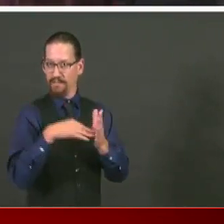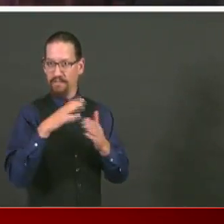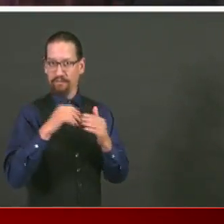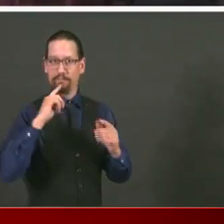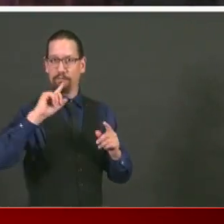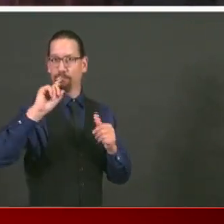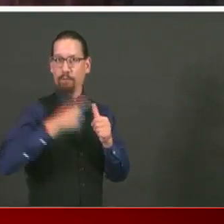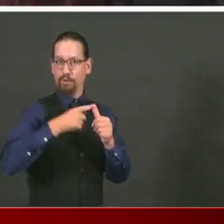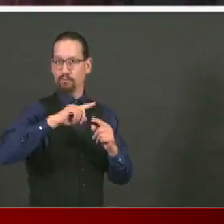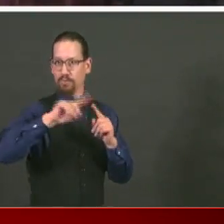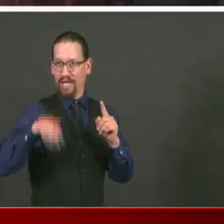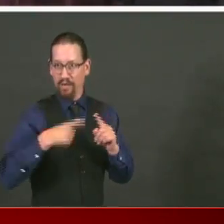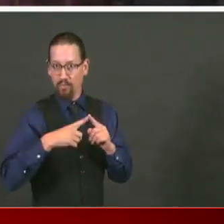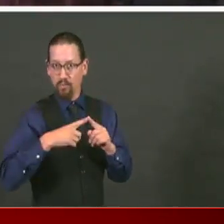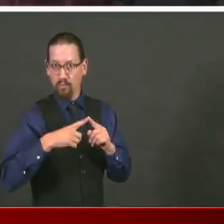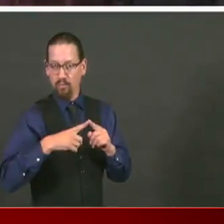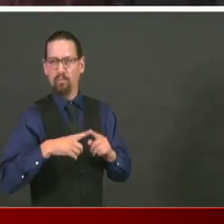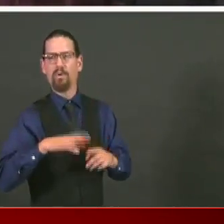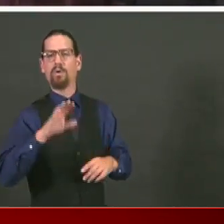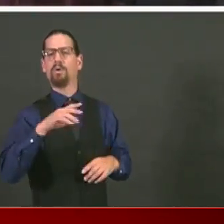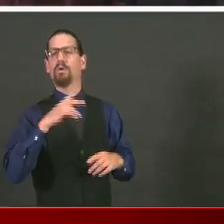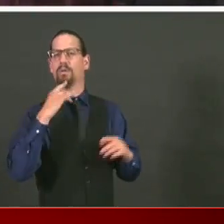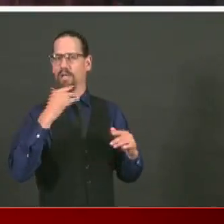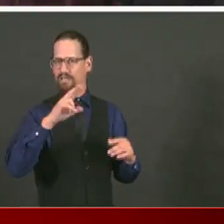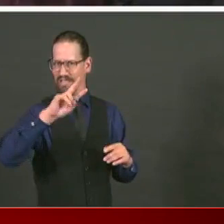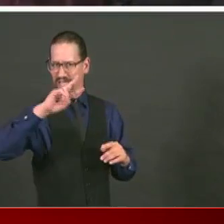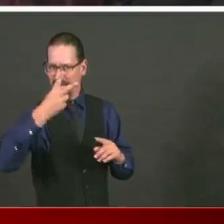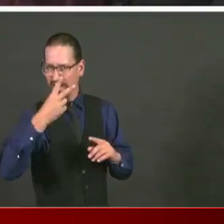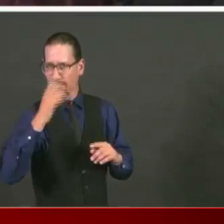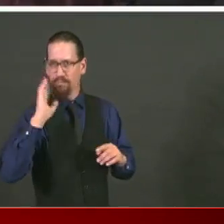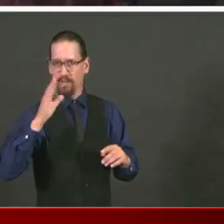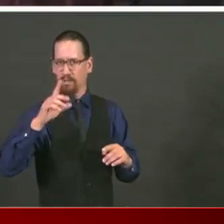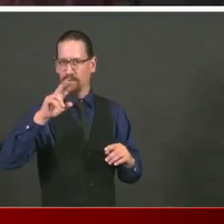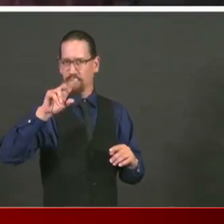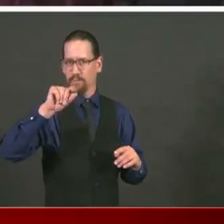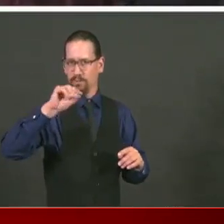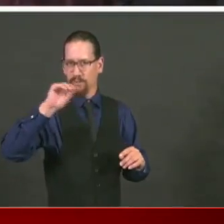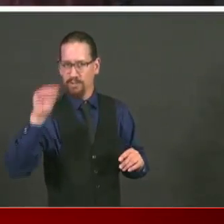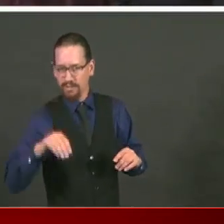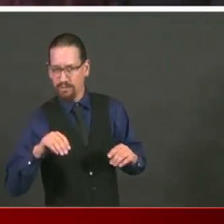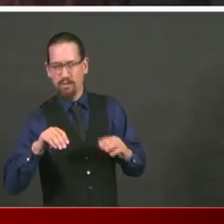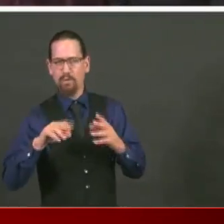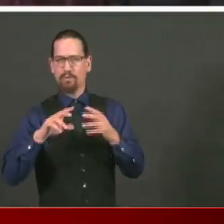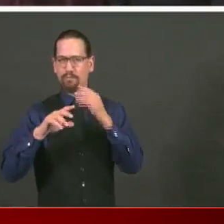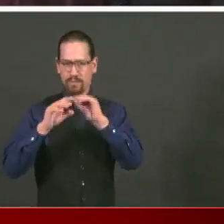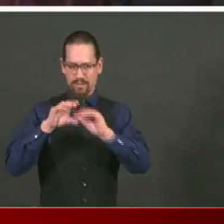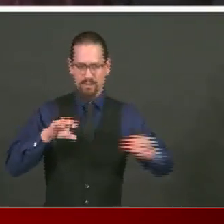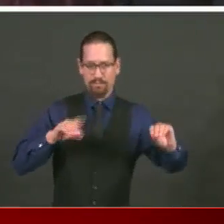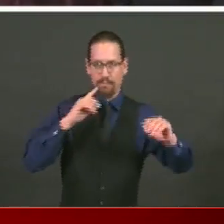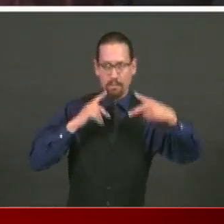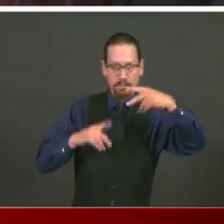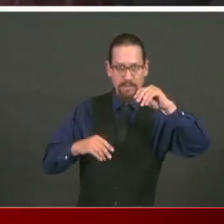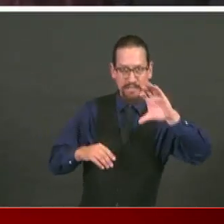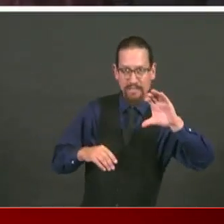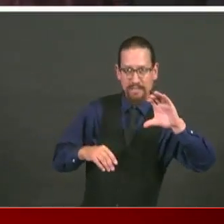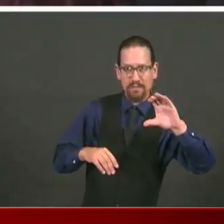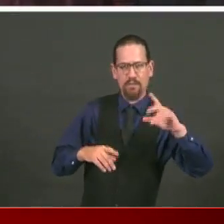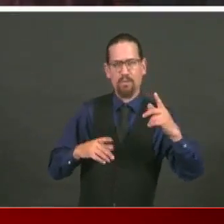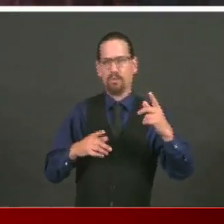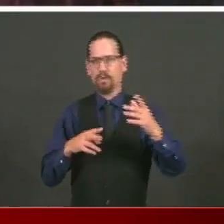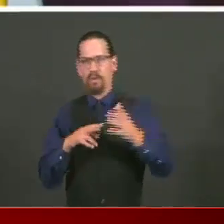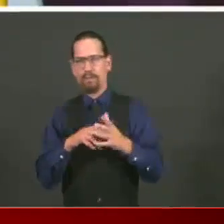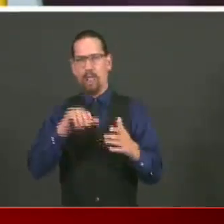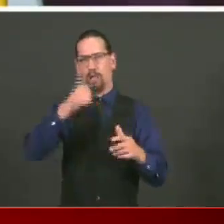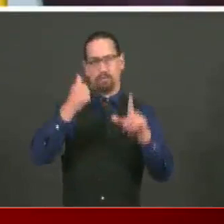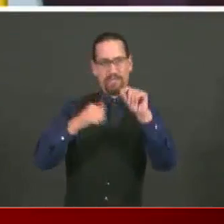said another 20% of the 100 for the minority-owned businesses, or is that a straight $20 million on top of the $50 million? No,